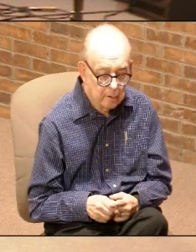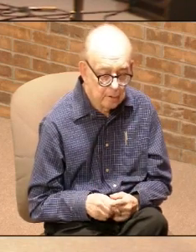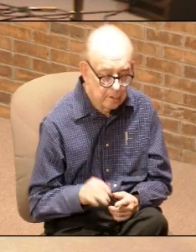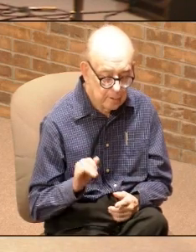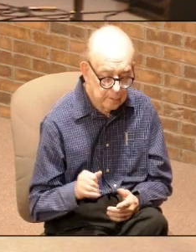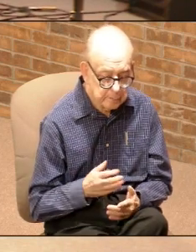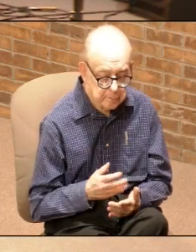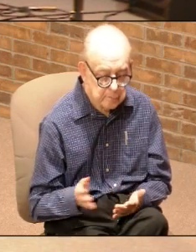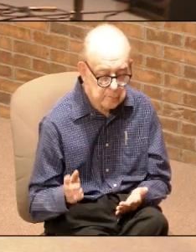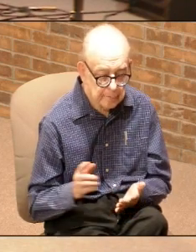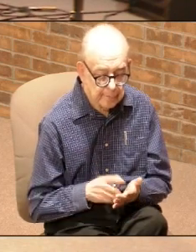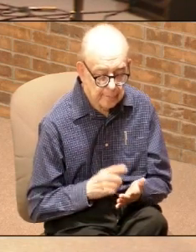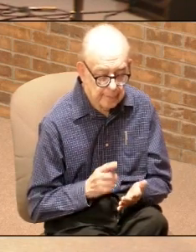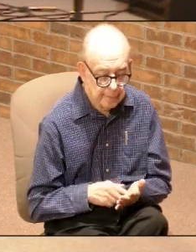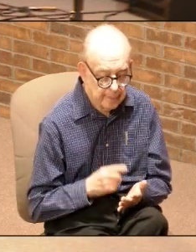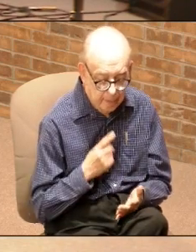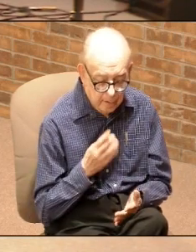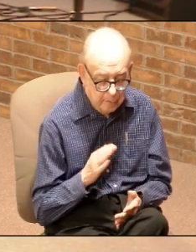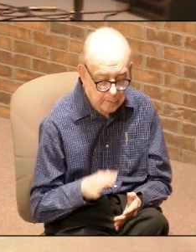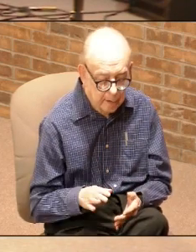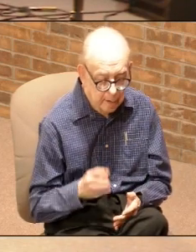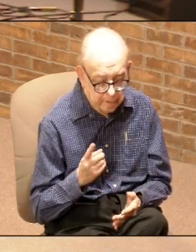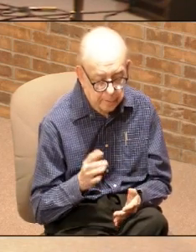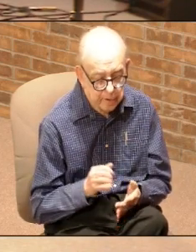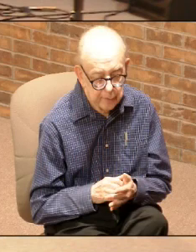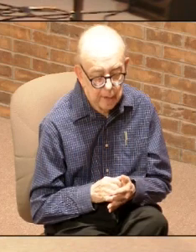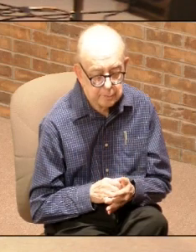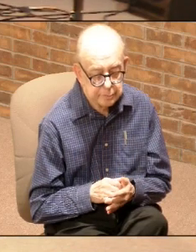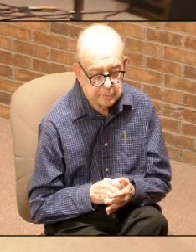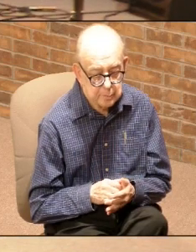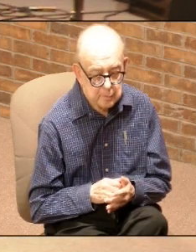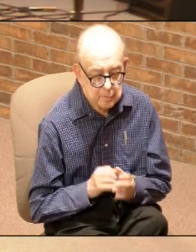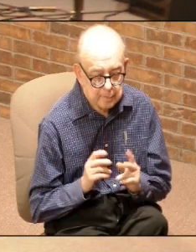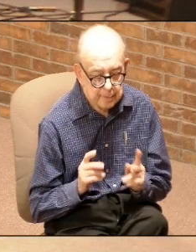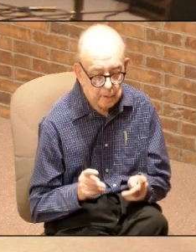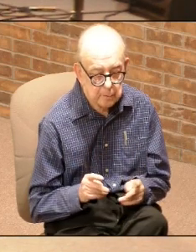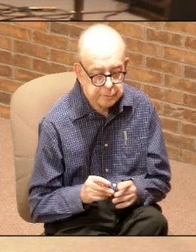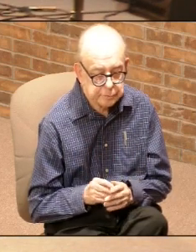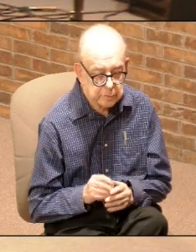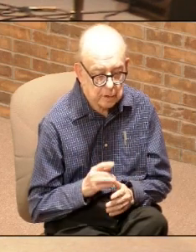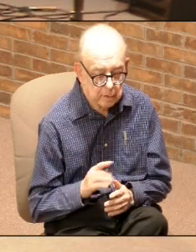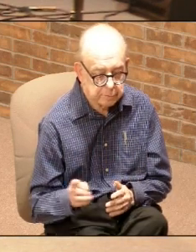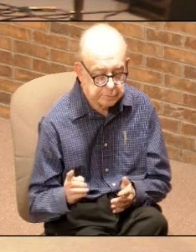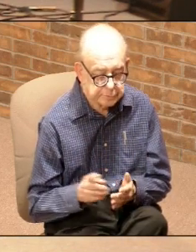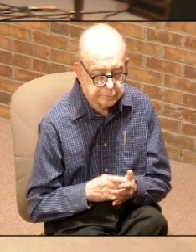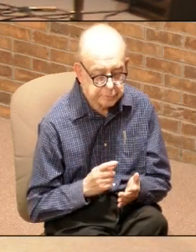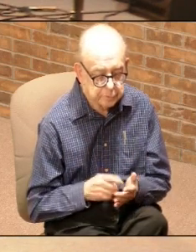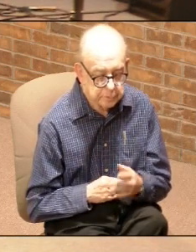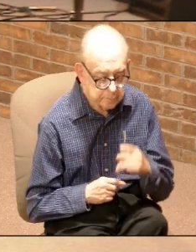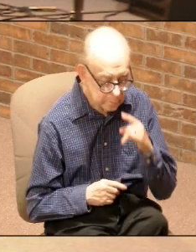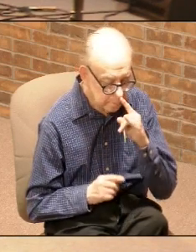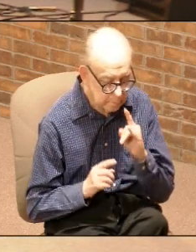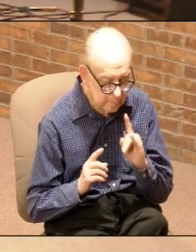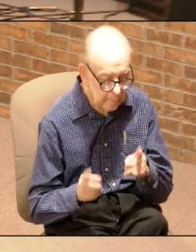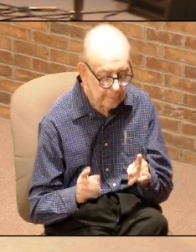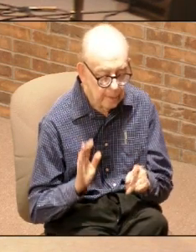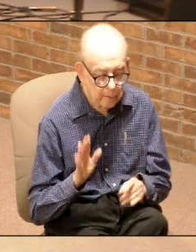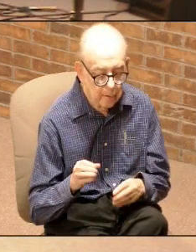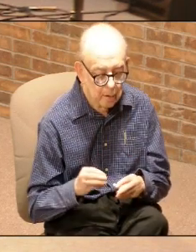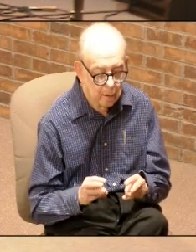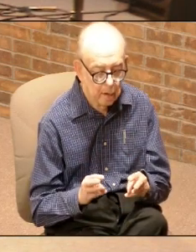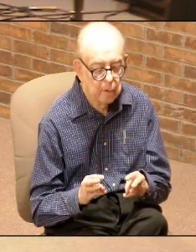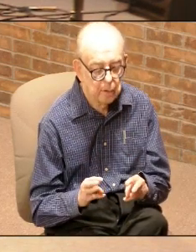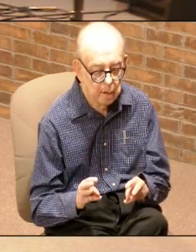Yes, there are sometimes a kid is bad. I understand that. Okay? There are sometimes a kid goes in their own direction.